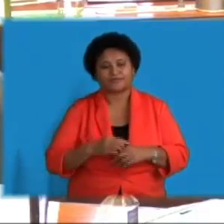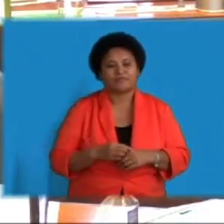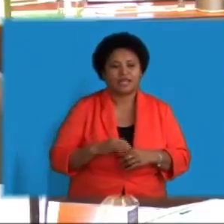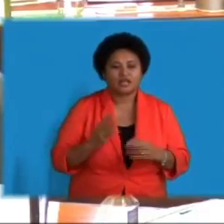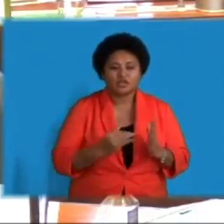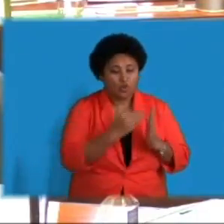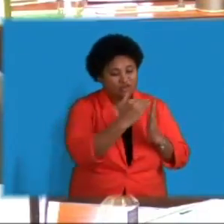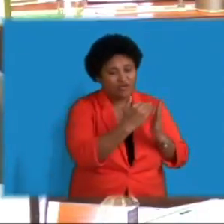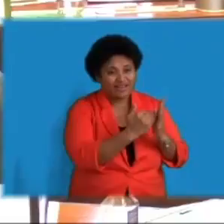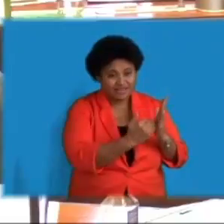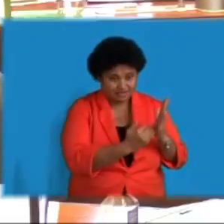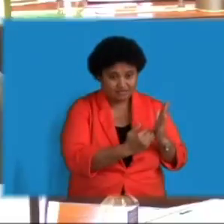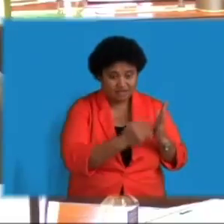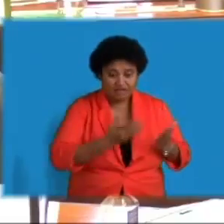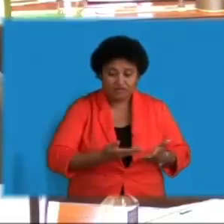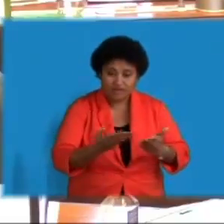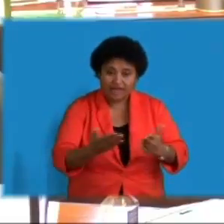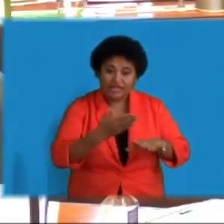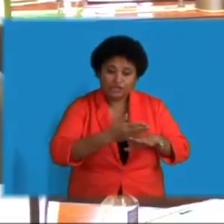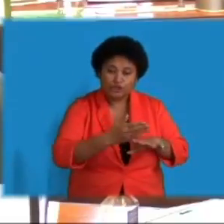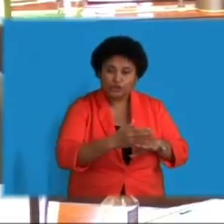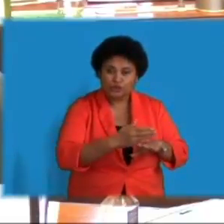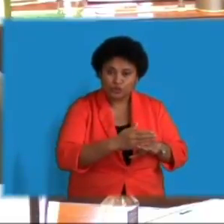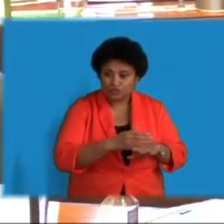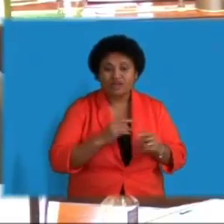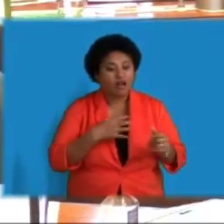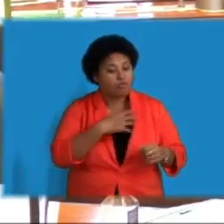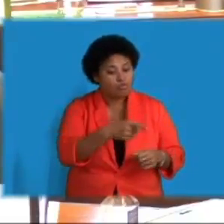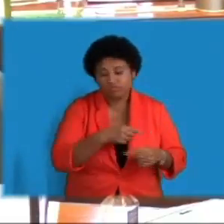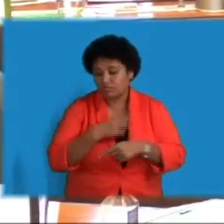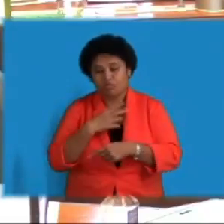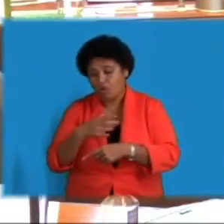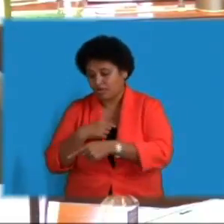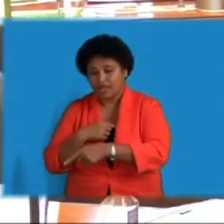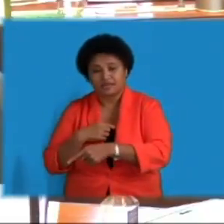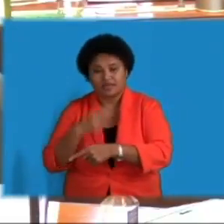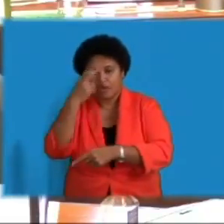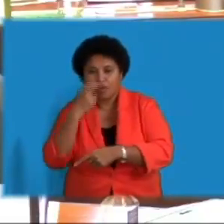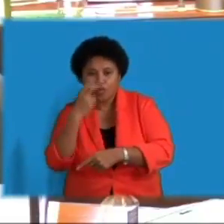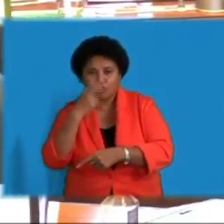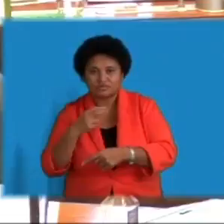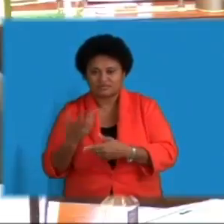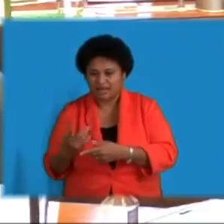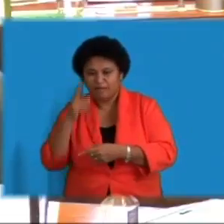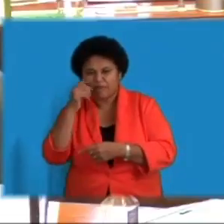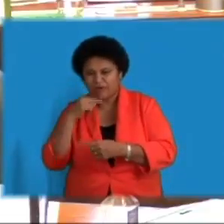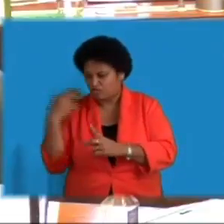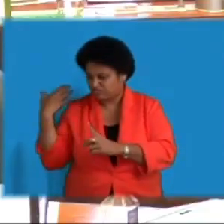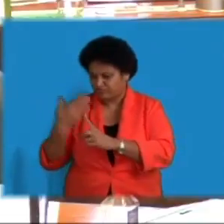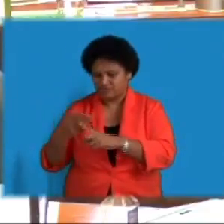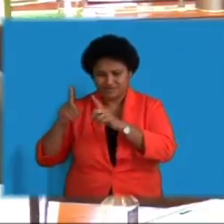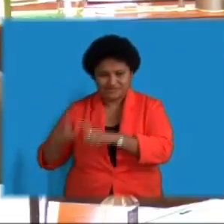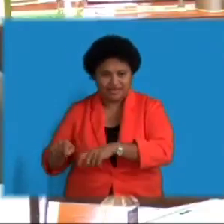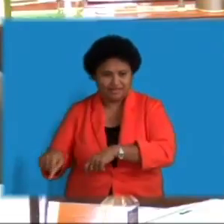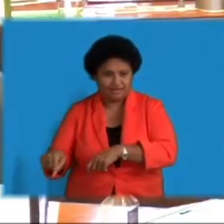of leases being issued to new tenants in favor of sitting tenants reapplying for leases? We know that productivity of land is a major consideration